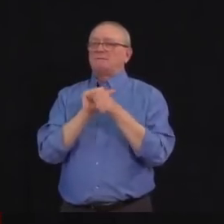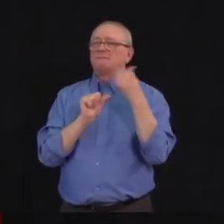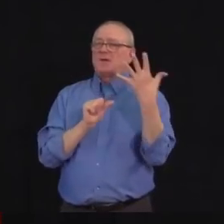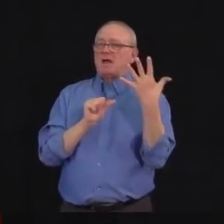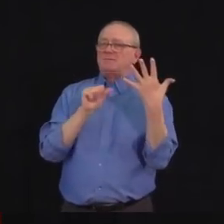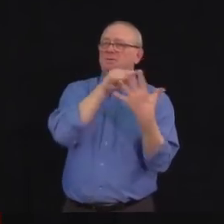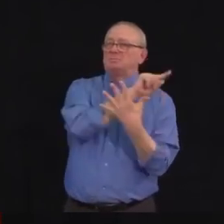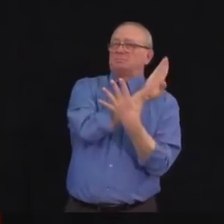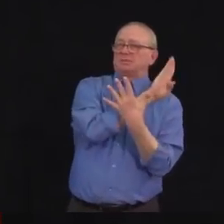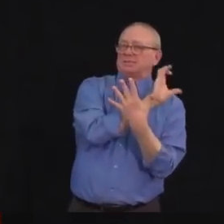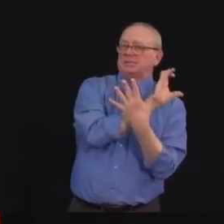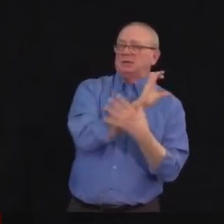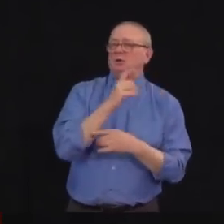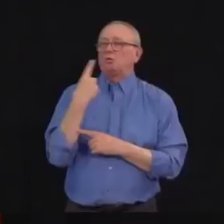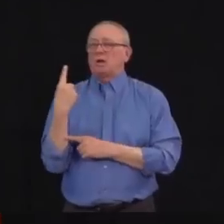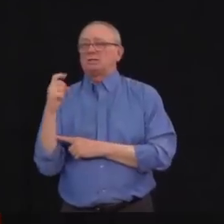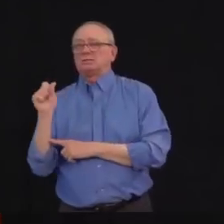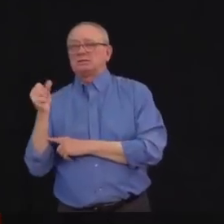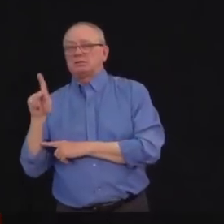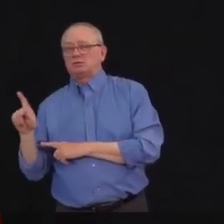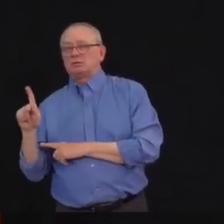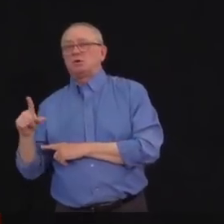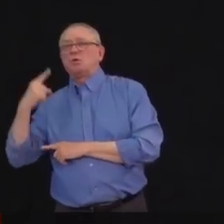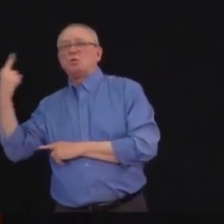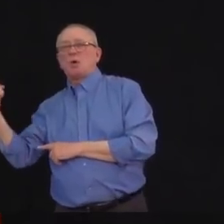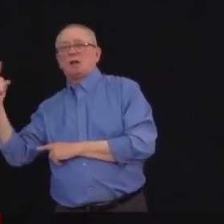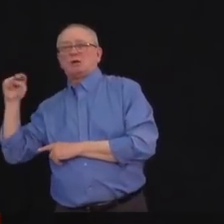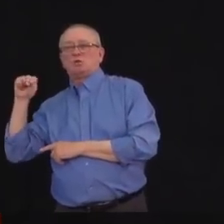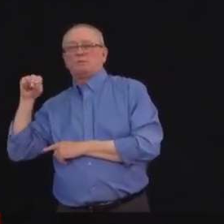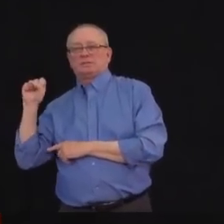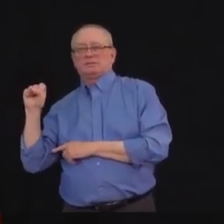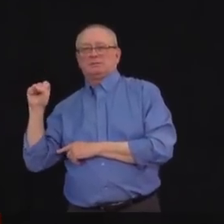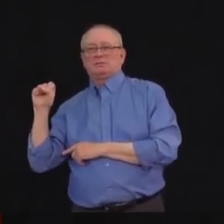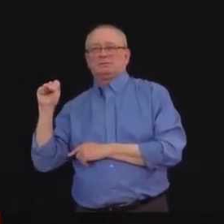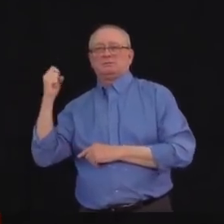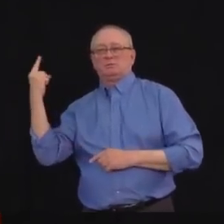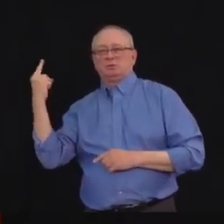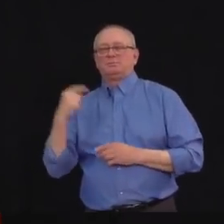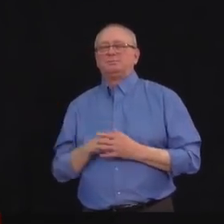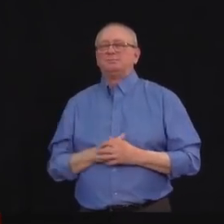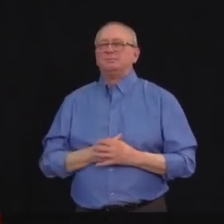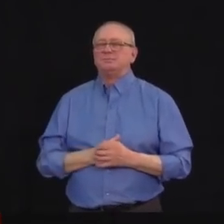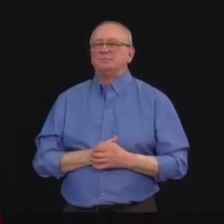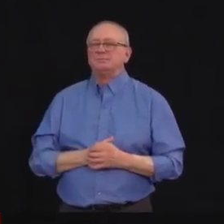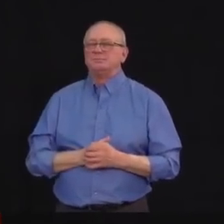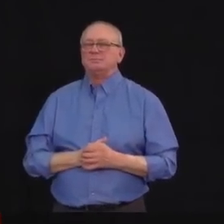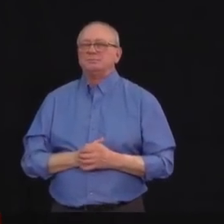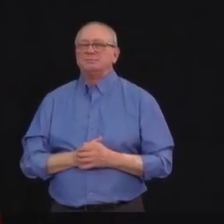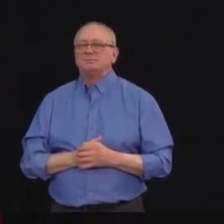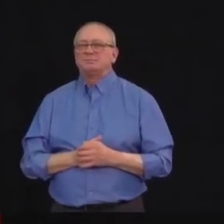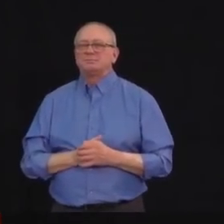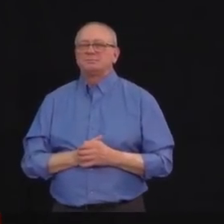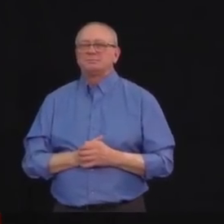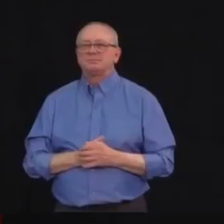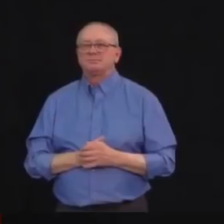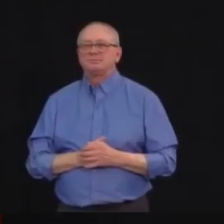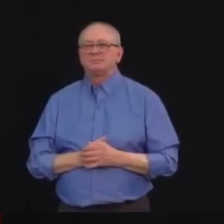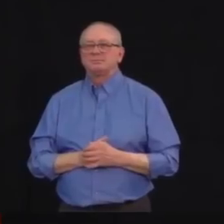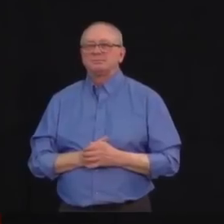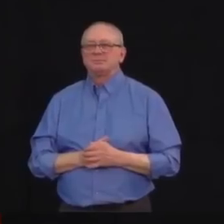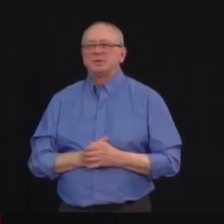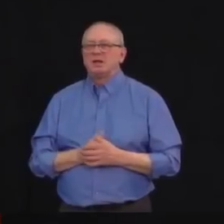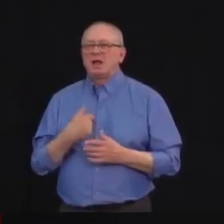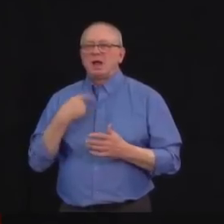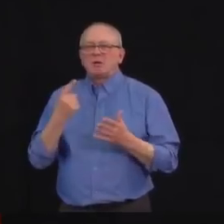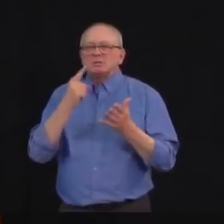Saskatchewan, and 1 in Nova Scotia. You have heard me talking in previous days about the work to verify case numbers, so while this may